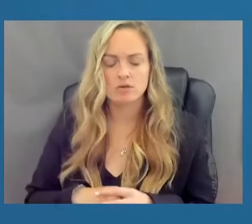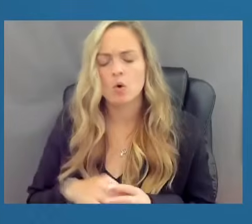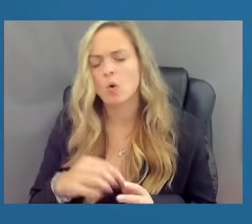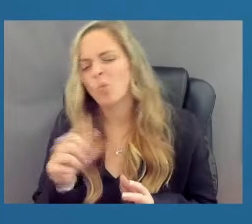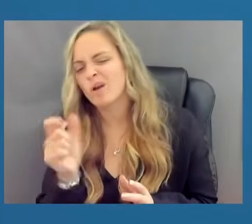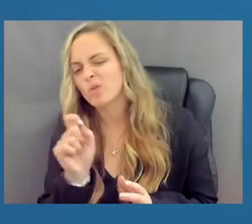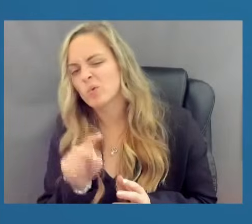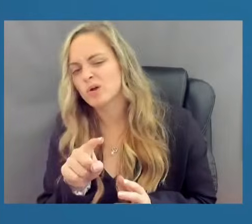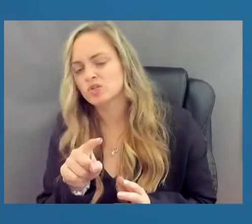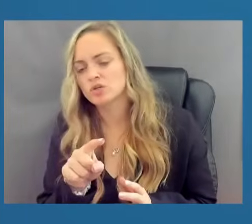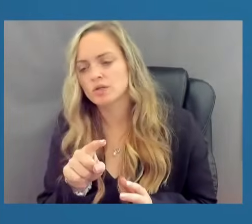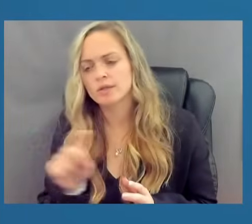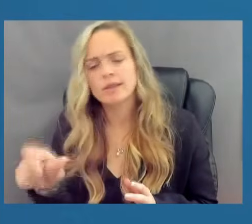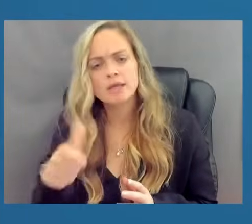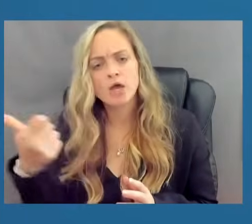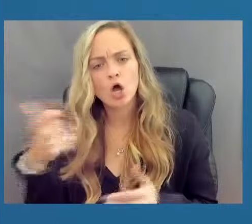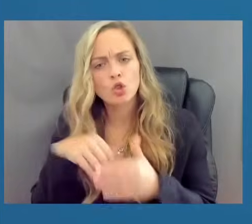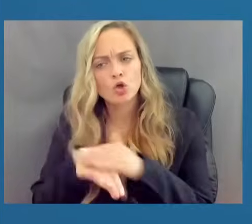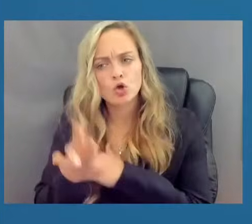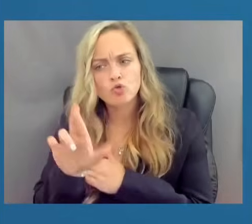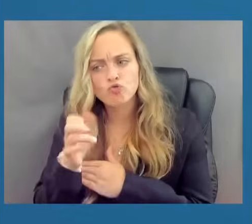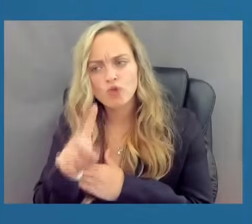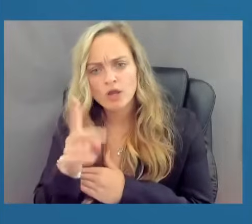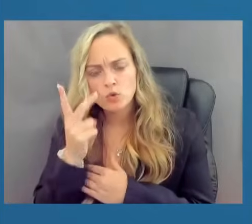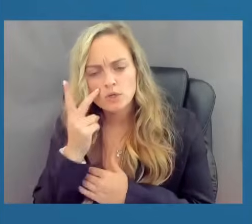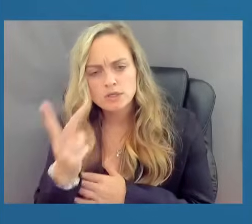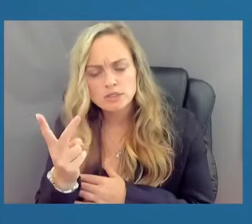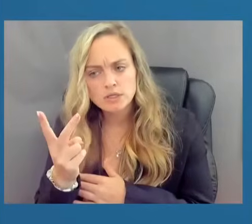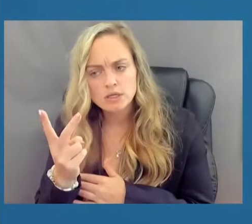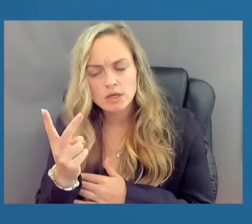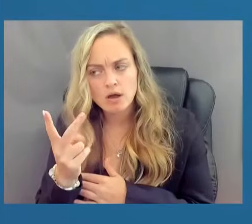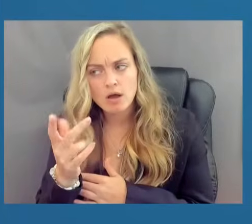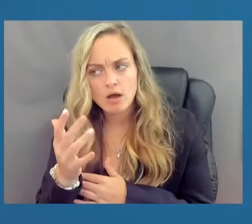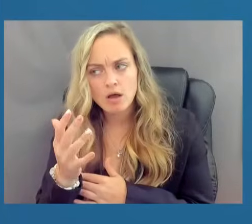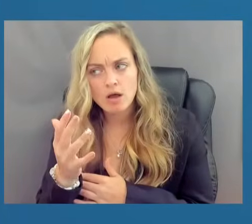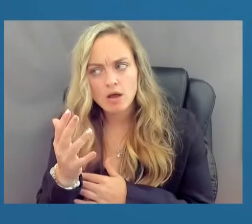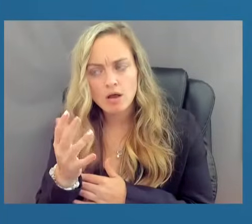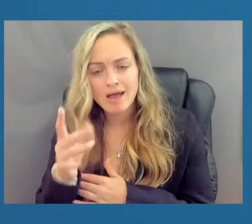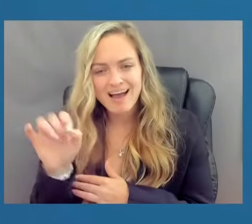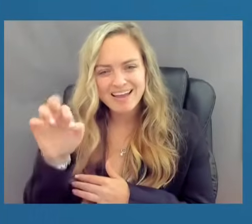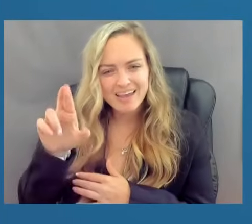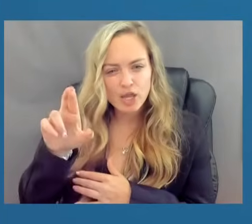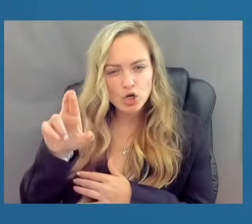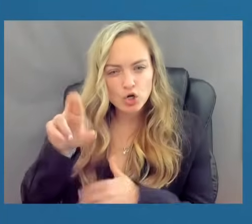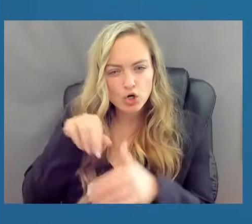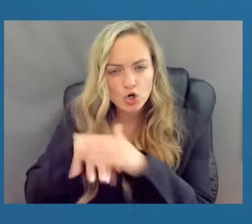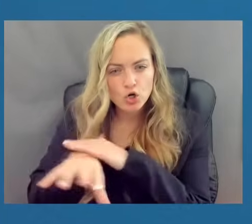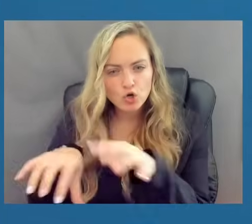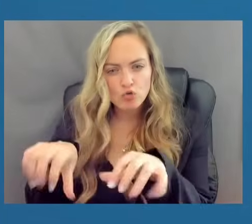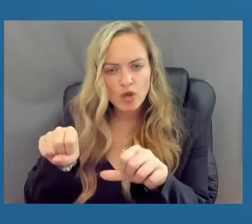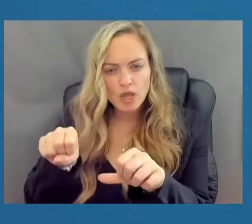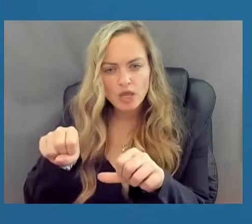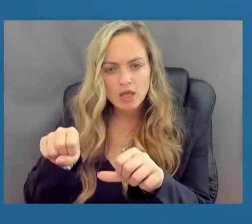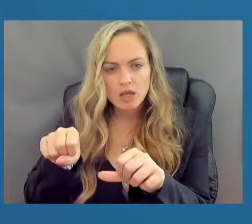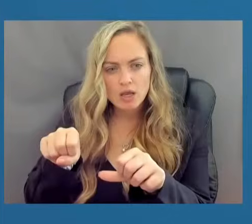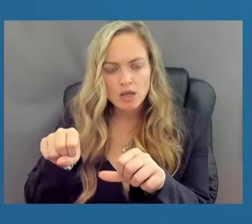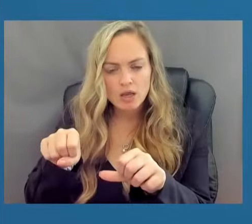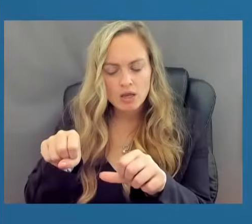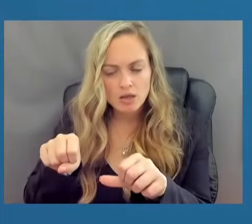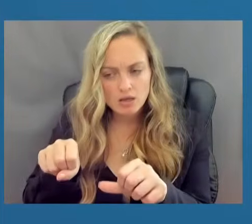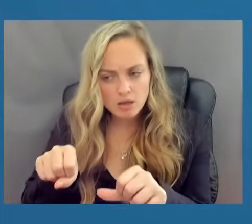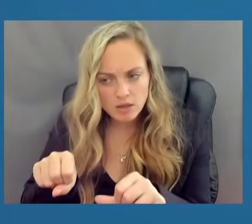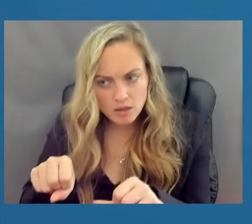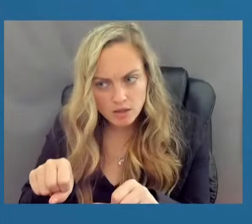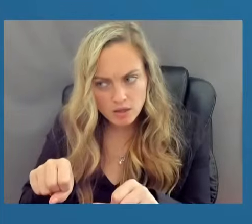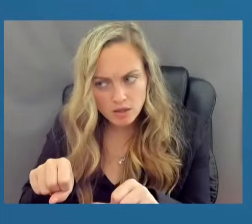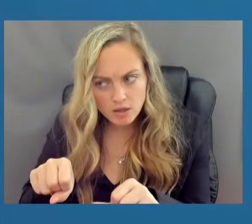The other raid that you had alluded to in an original statement about the Cato raid was one suggested in Volney, possibly in